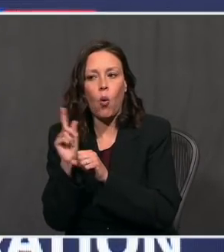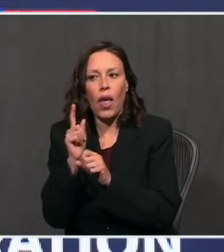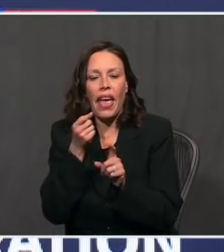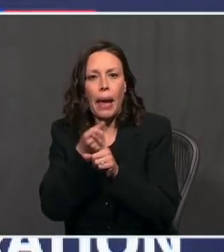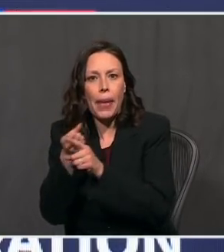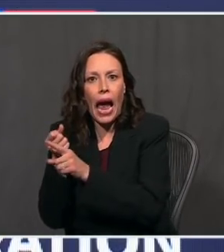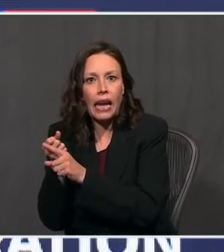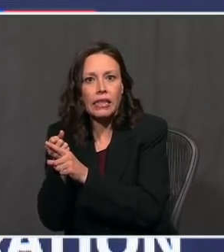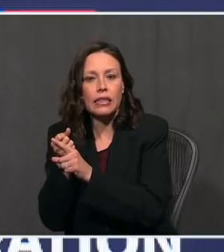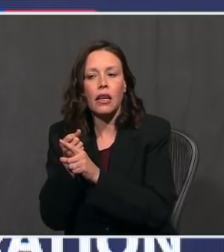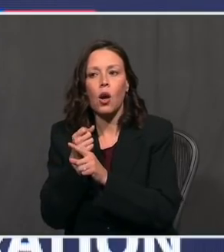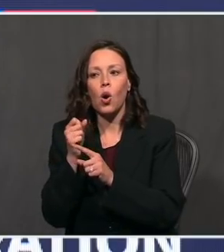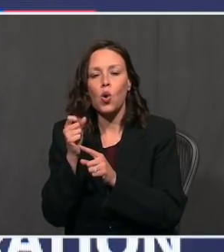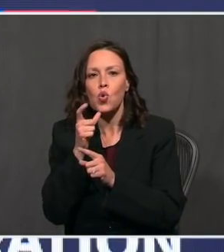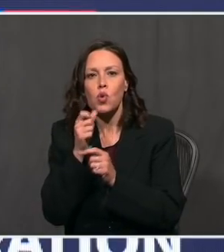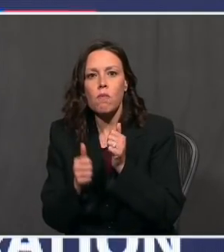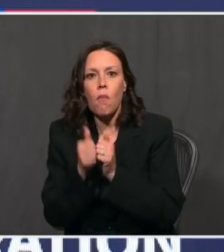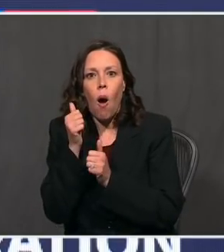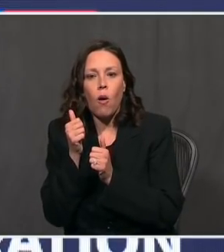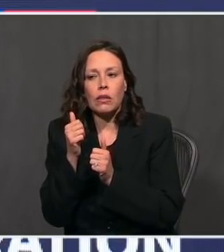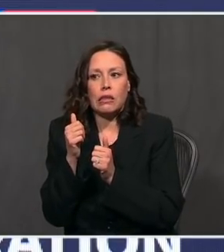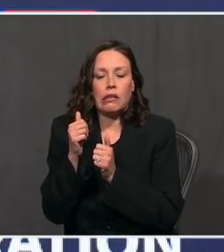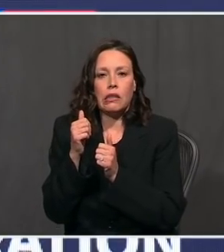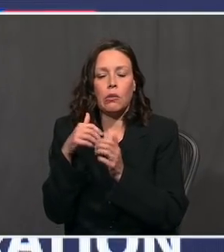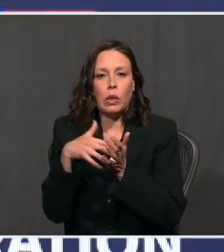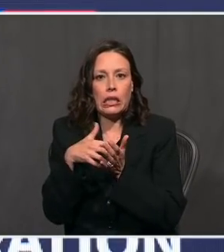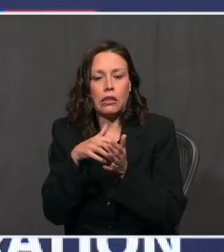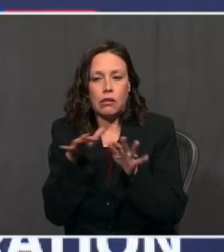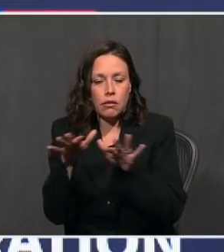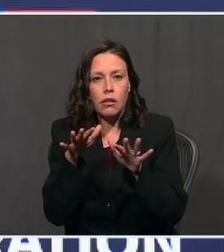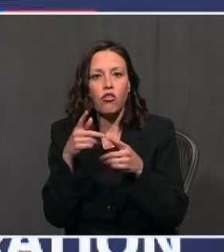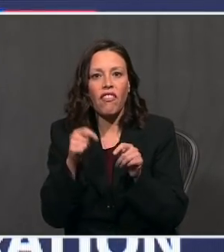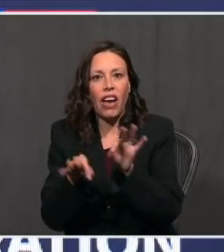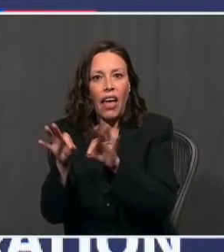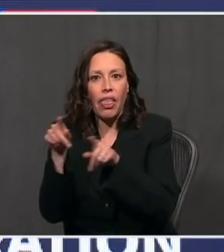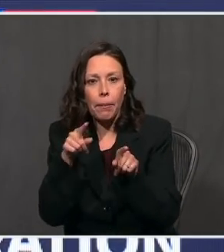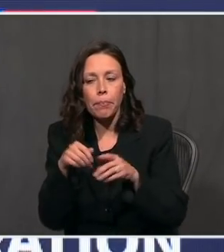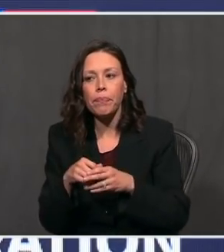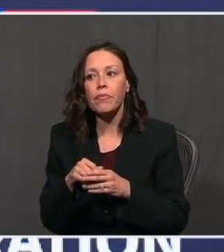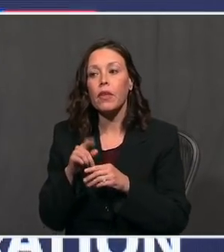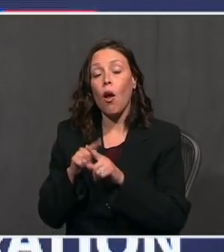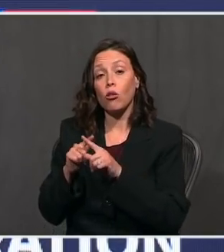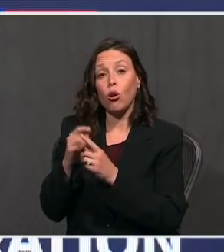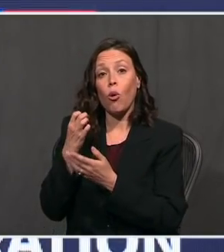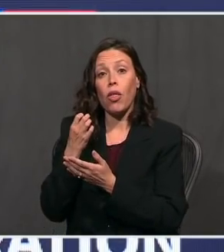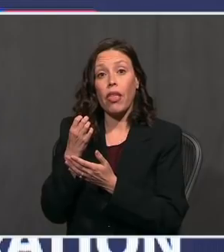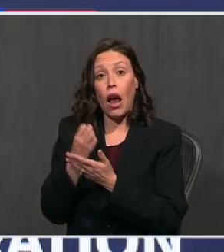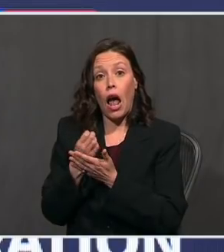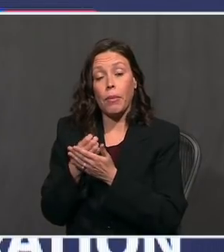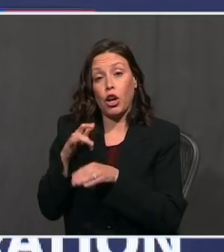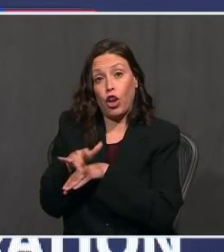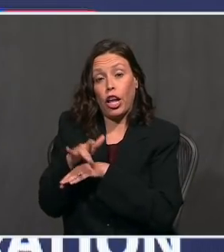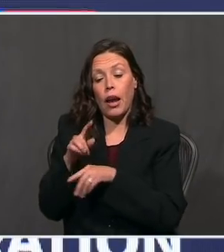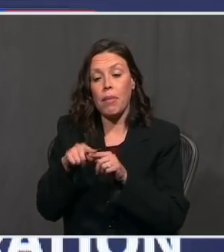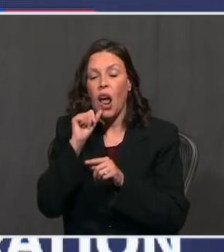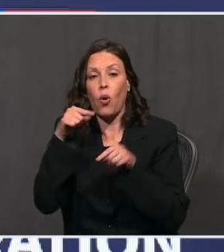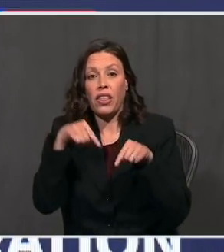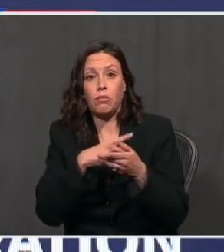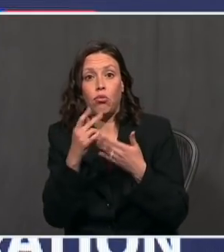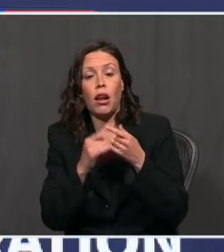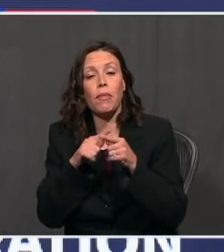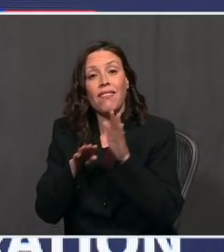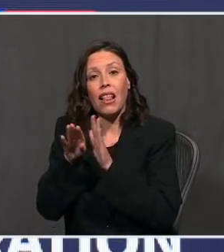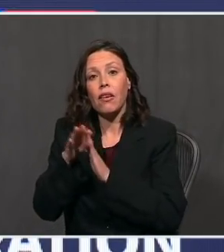and those who are in harm's way. We marshaled the full power of the American economy early on, not just in this project, but in the development